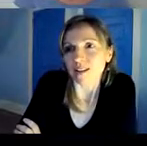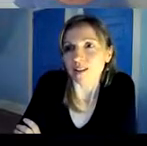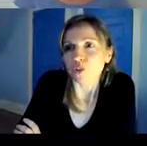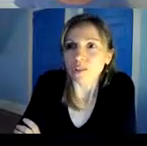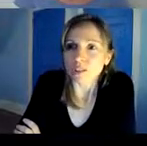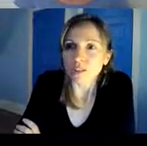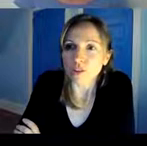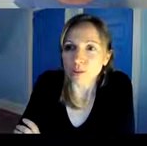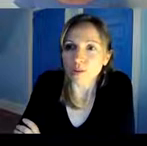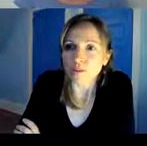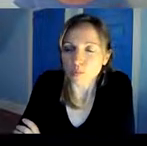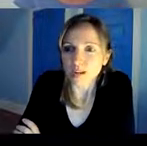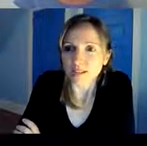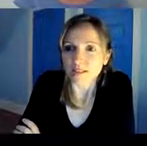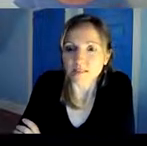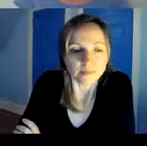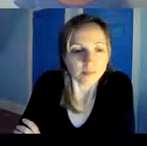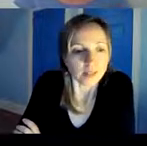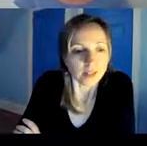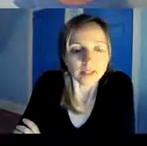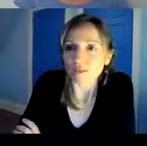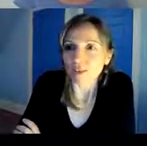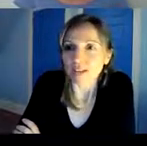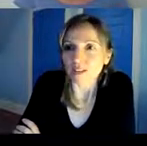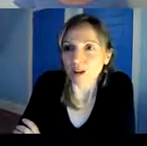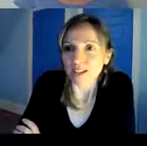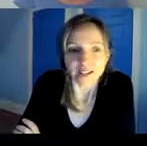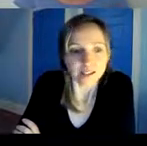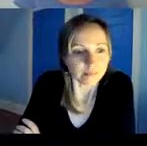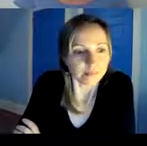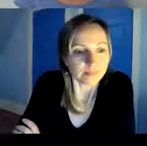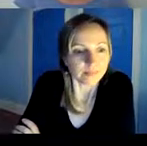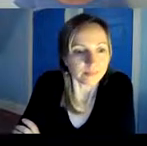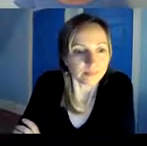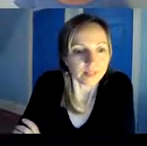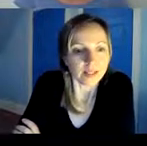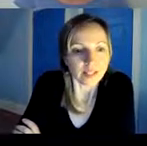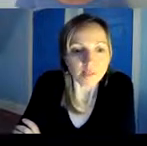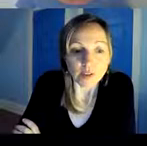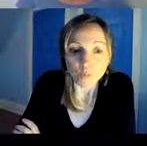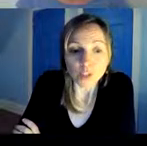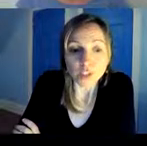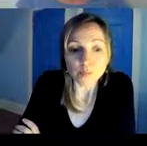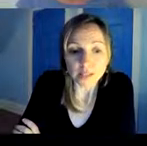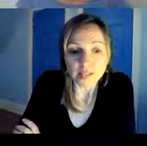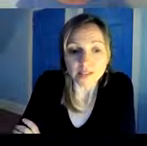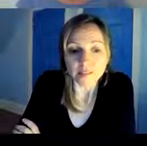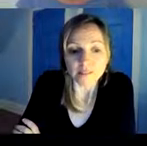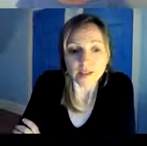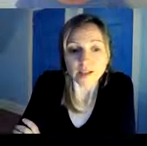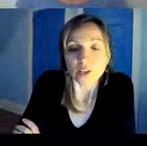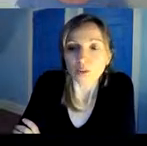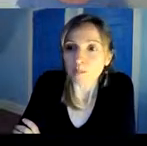in. So at least you can stop it from spreading, even if you can't eradicate it. If you have a small number of